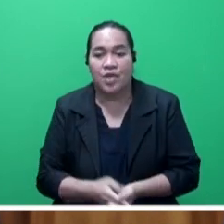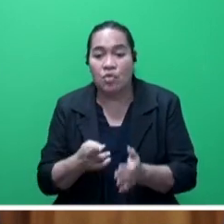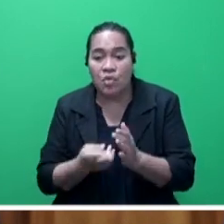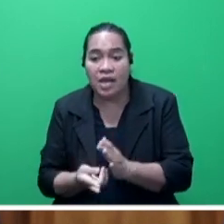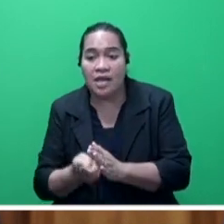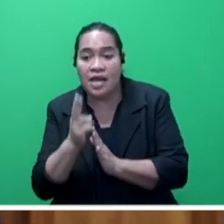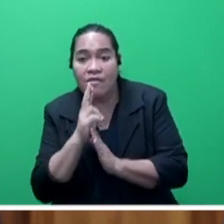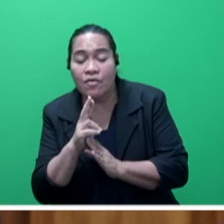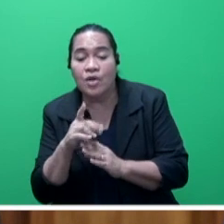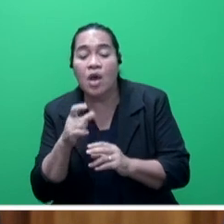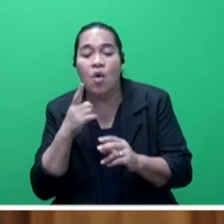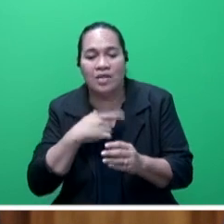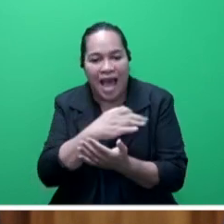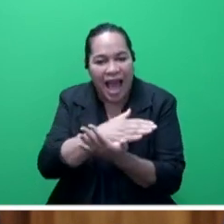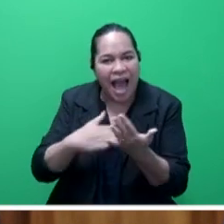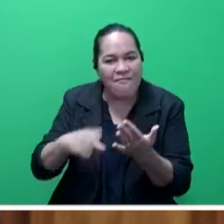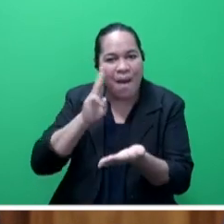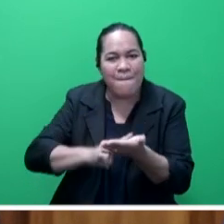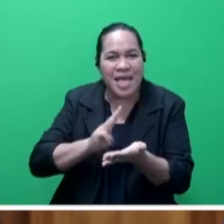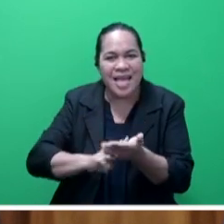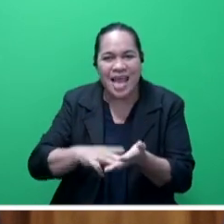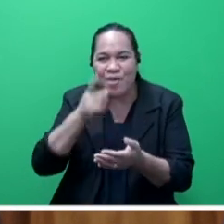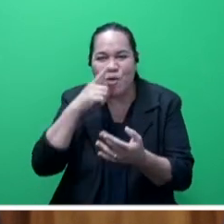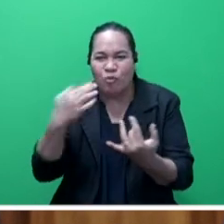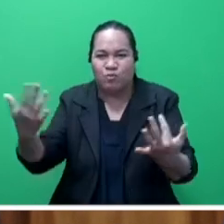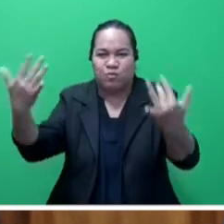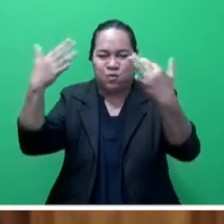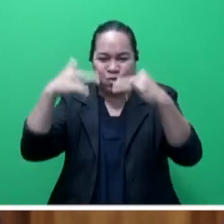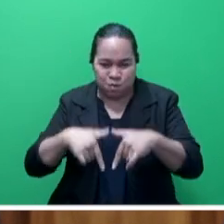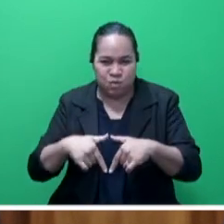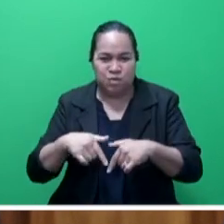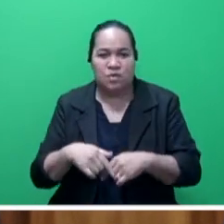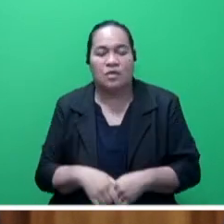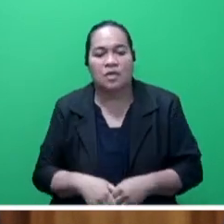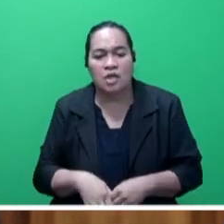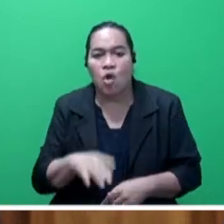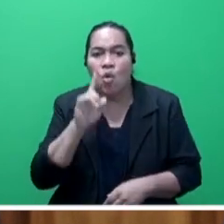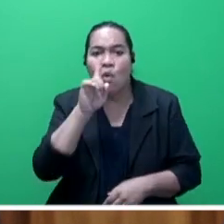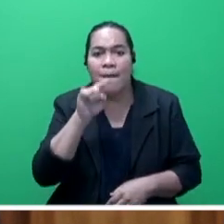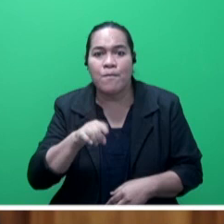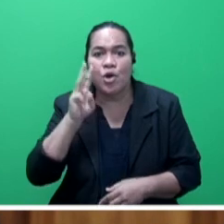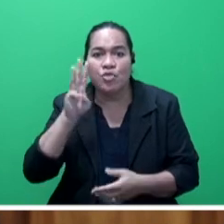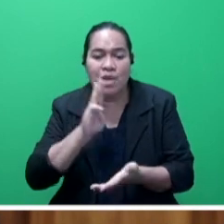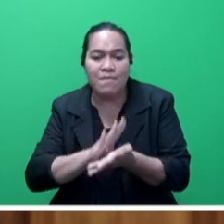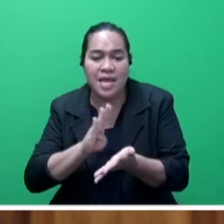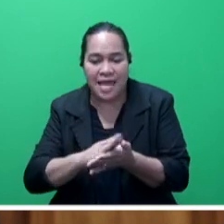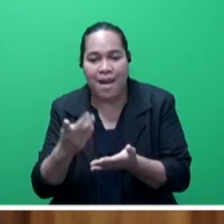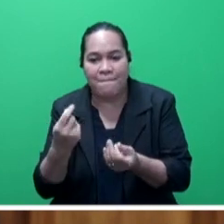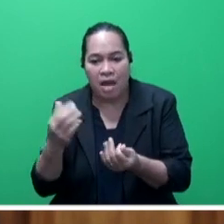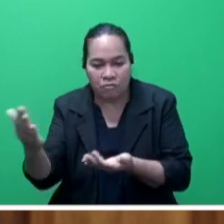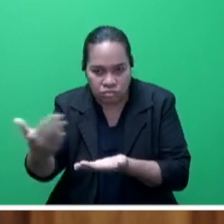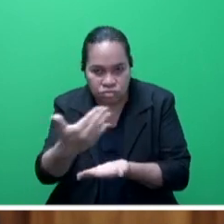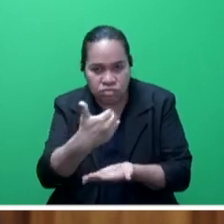see to at least 500,000 visitors to our shores, which brings us close to 1.3 billion in revenue this